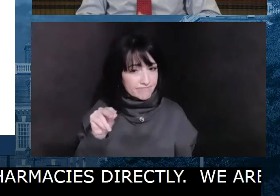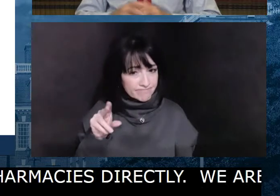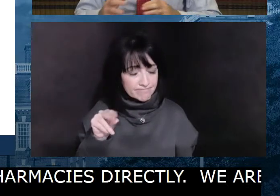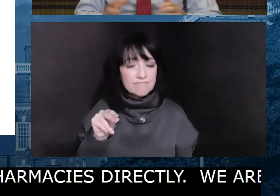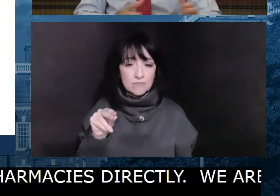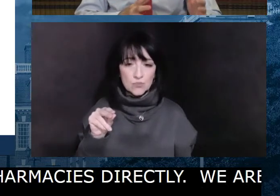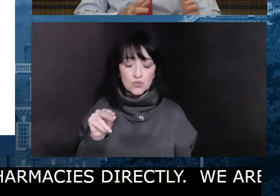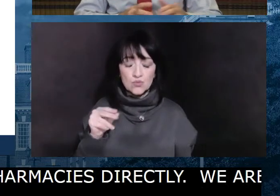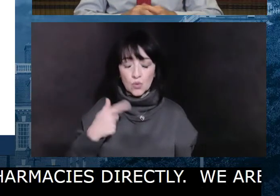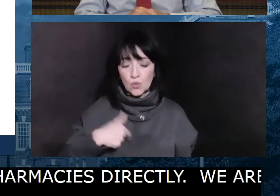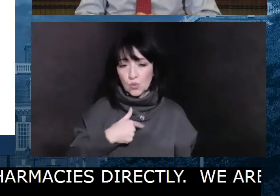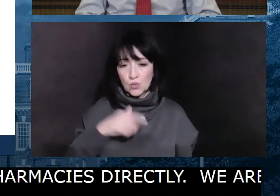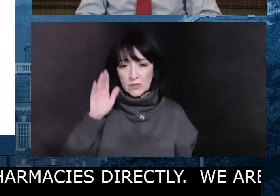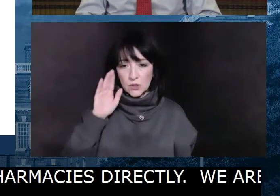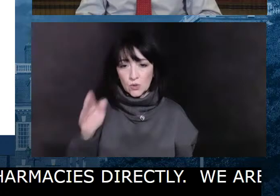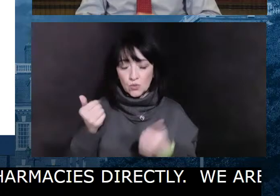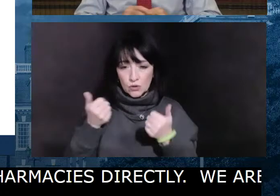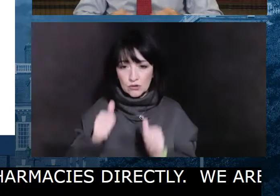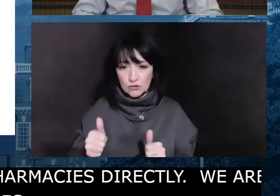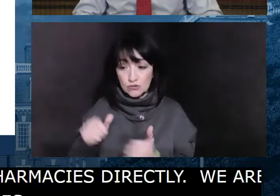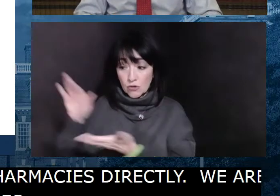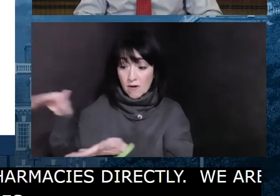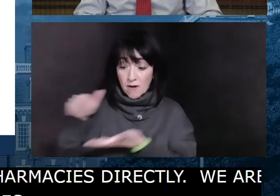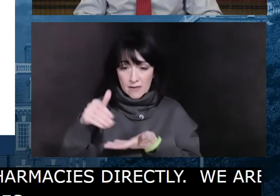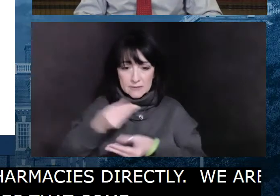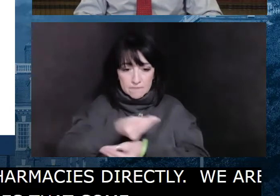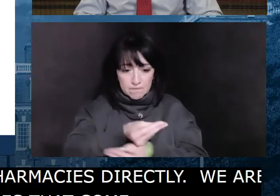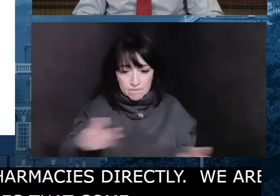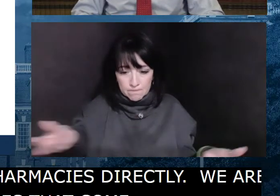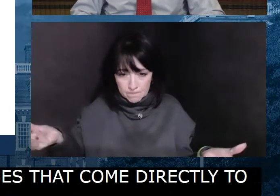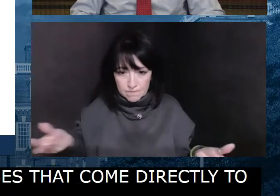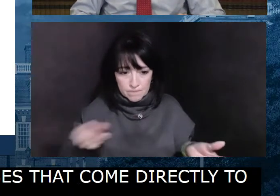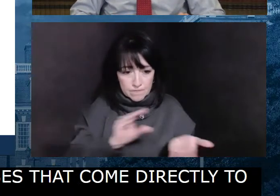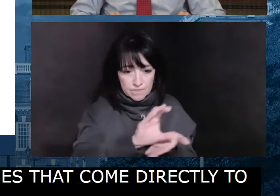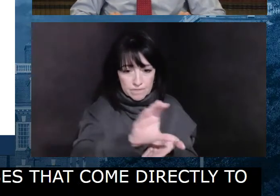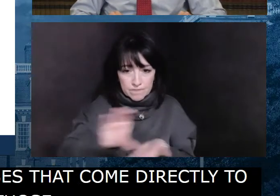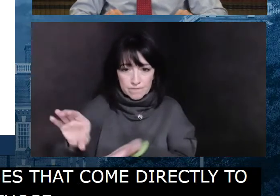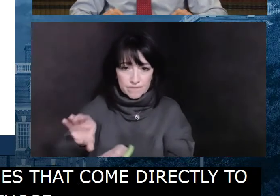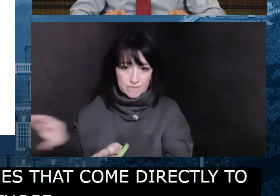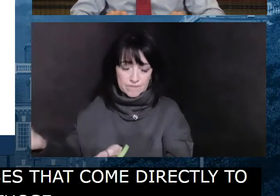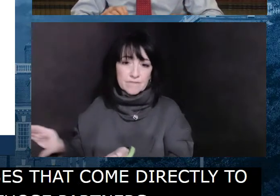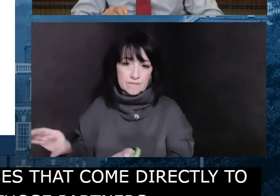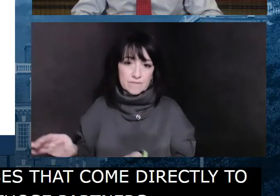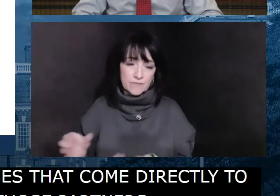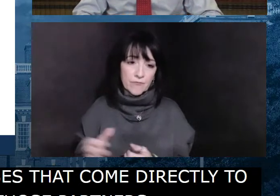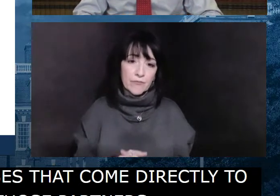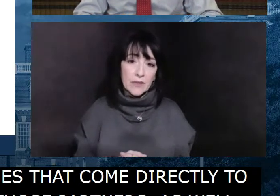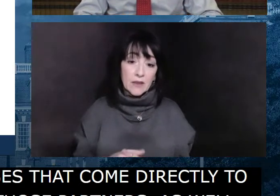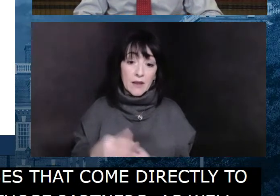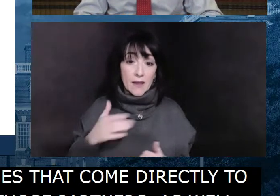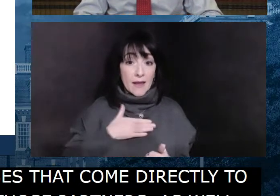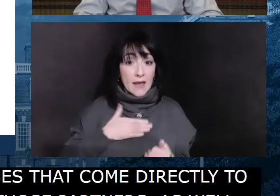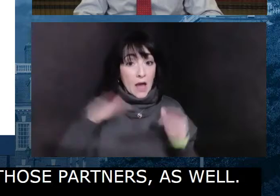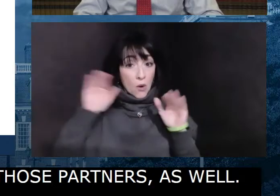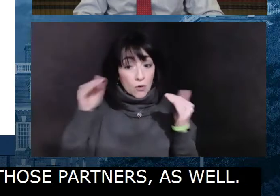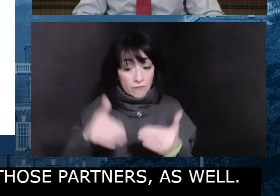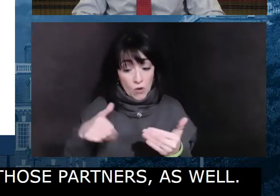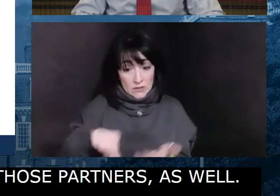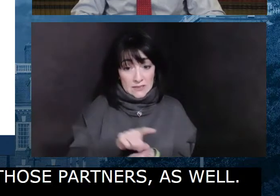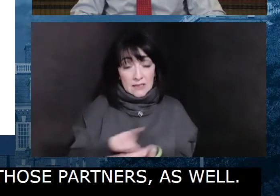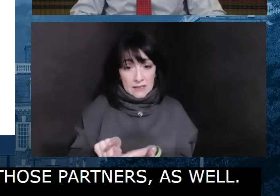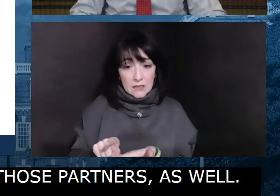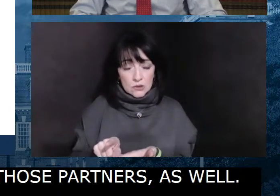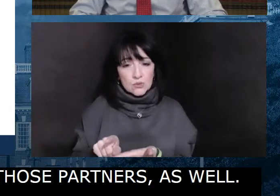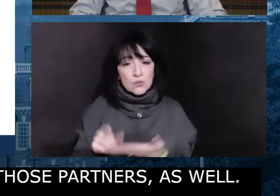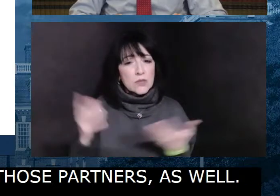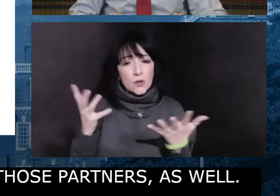And so we'll be able to increase the number. Our focus this week will be on second doses. We'll talk a little bit more